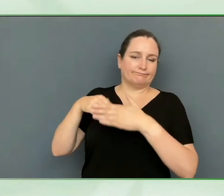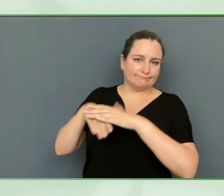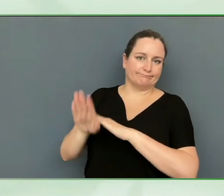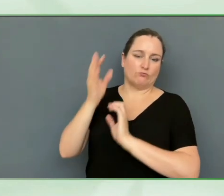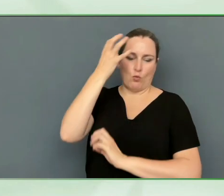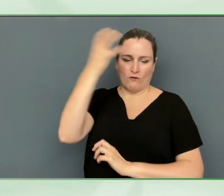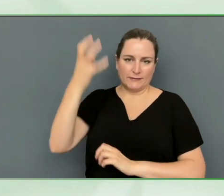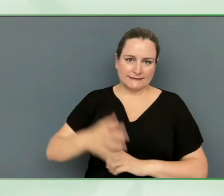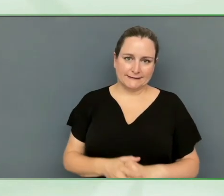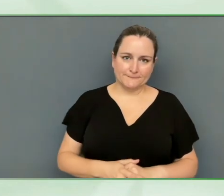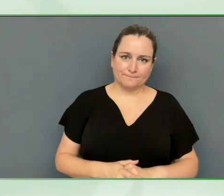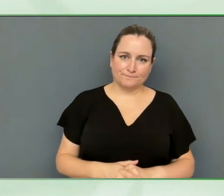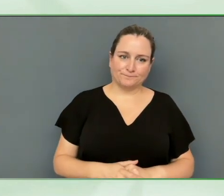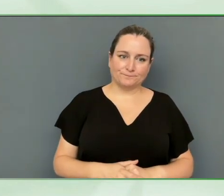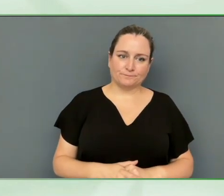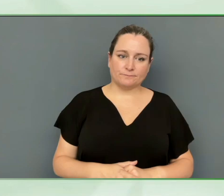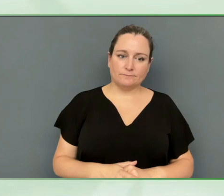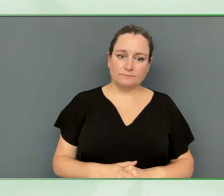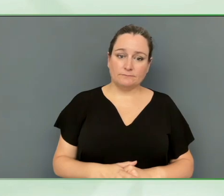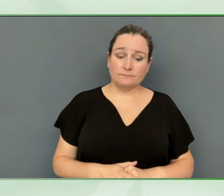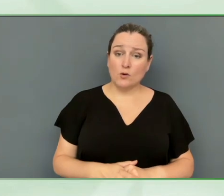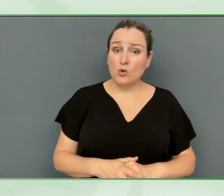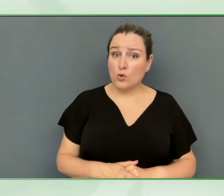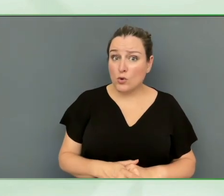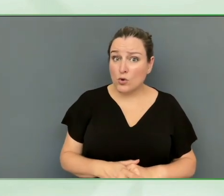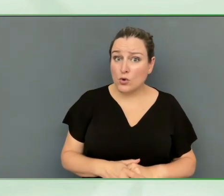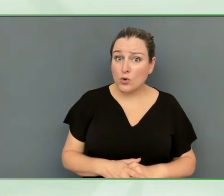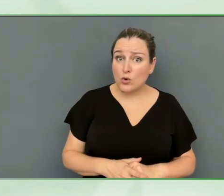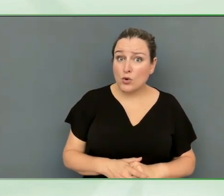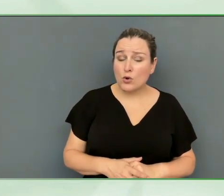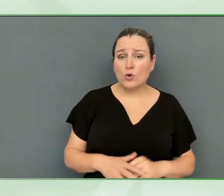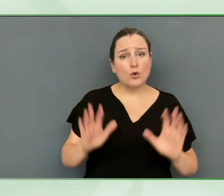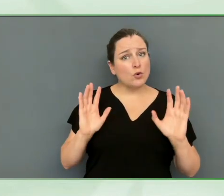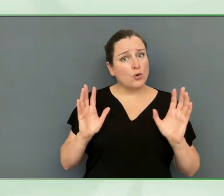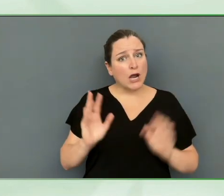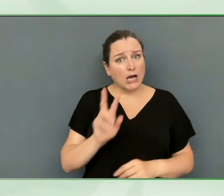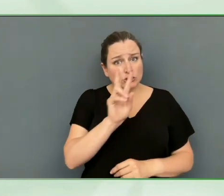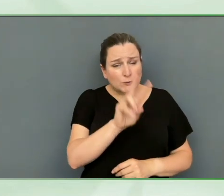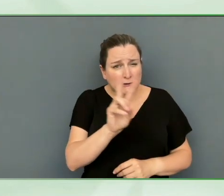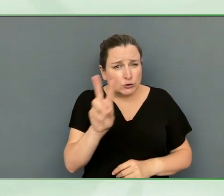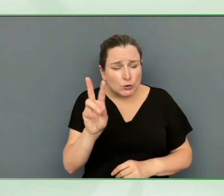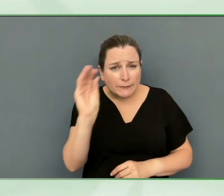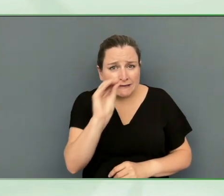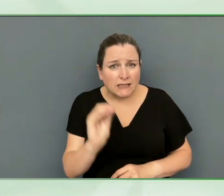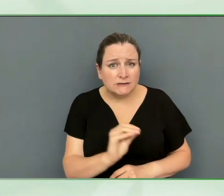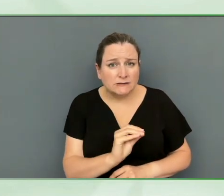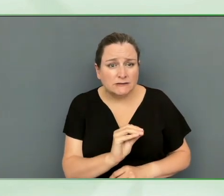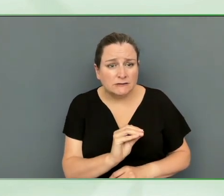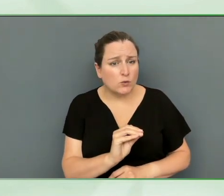really flabbergasted by this number of 22%, because in the Netherlands we have a